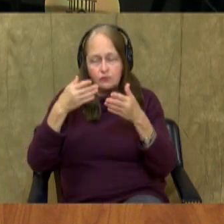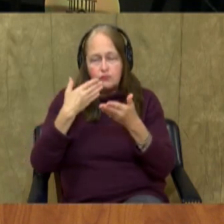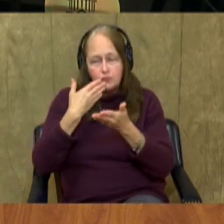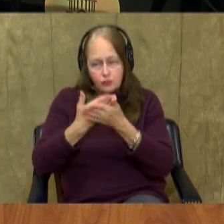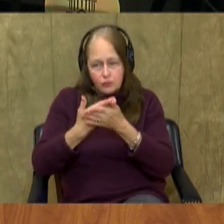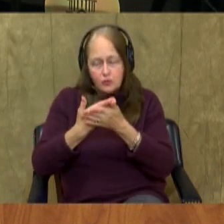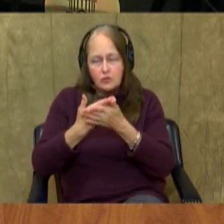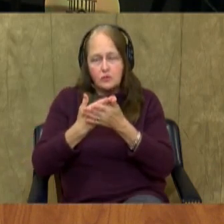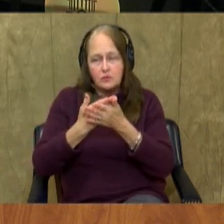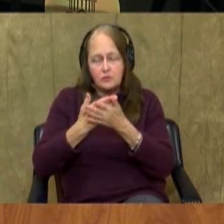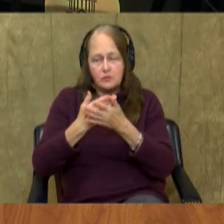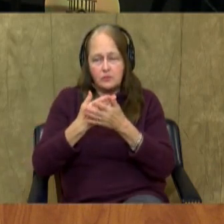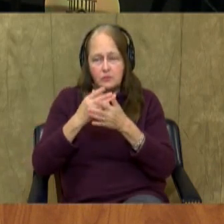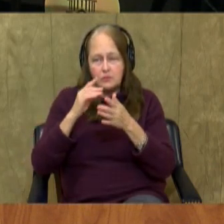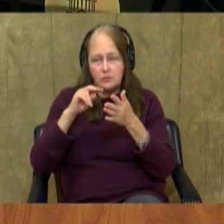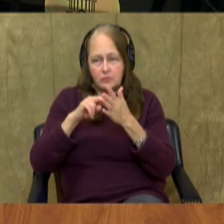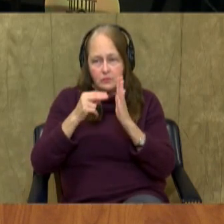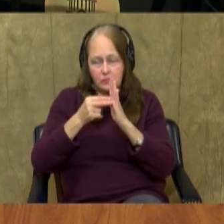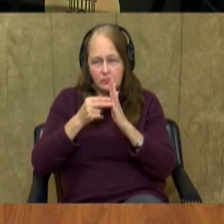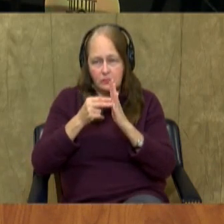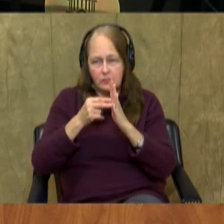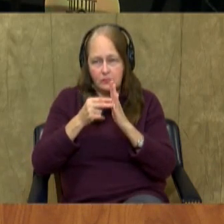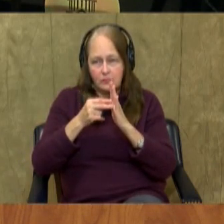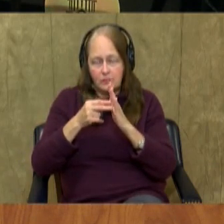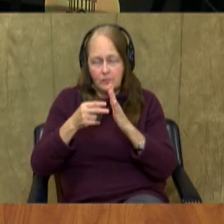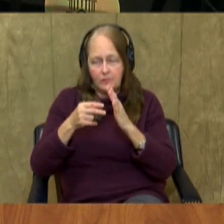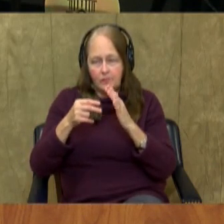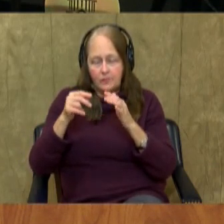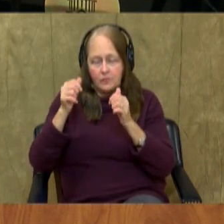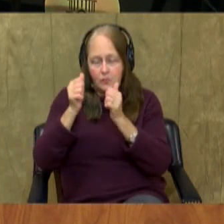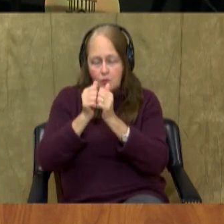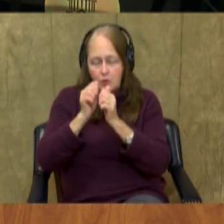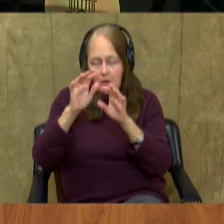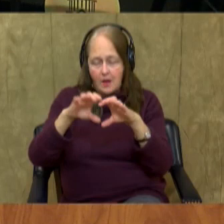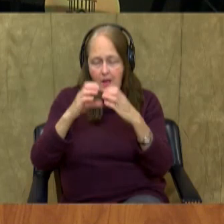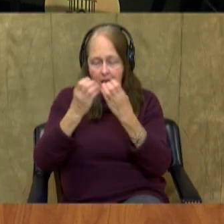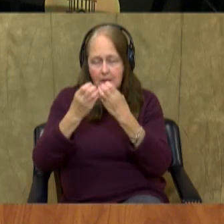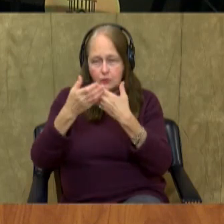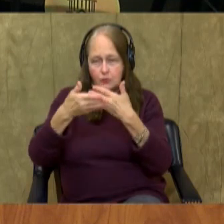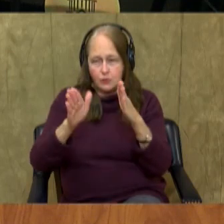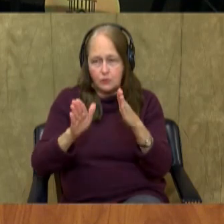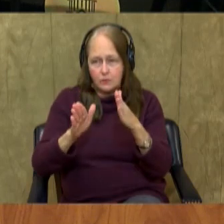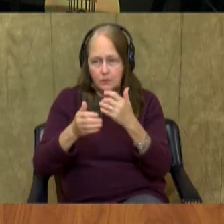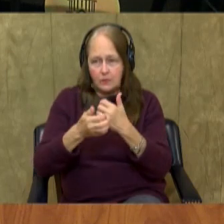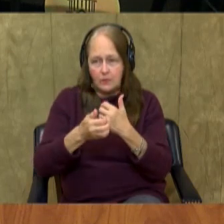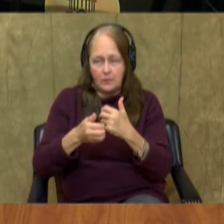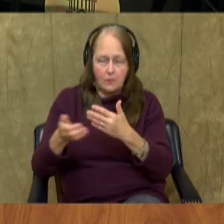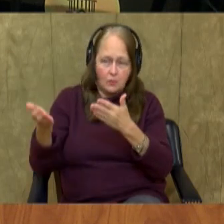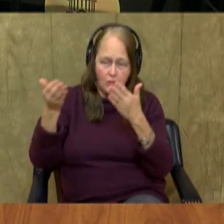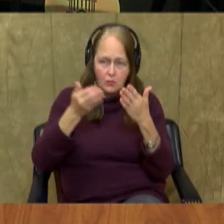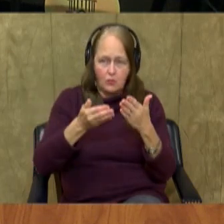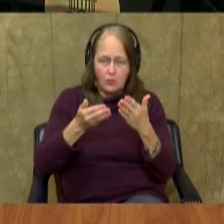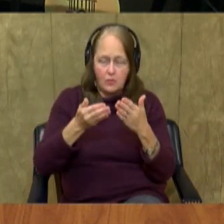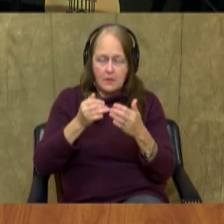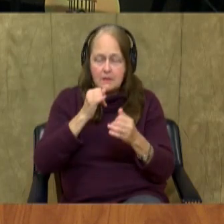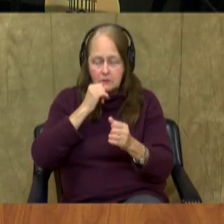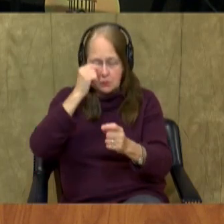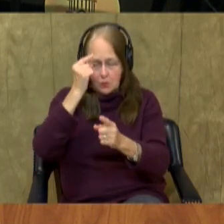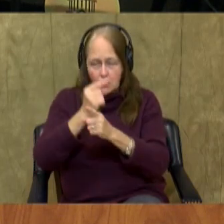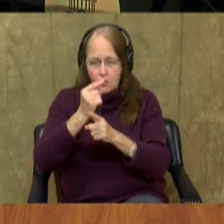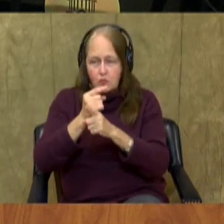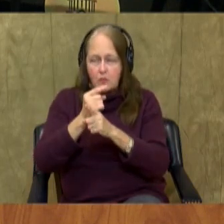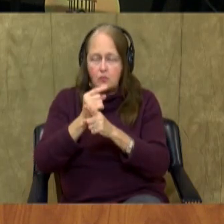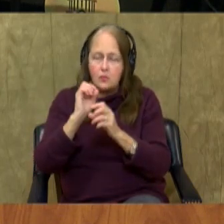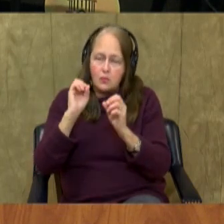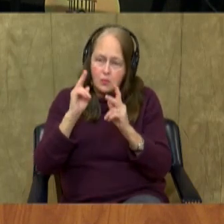options to explore, meaning they can also tie it into the classroom, but bring it in where it's appropriate for students